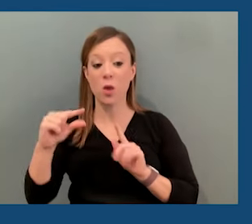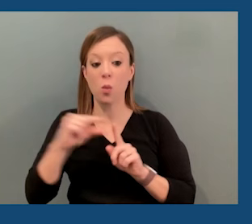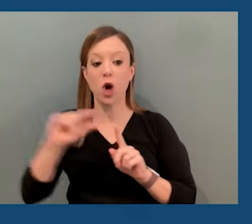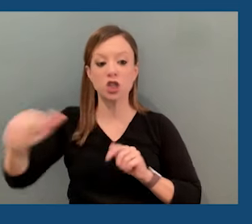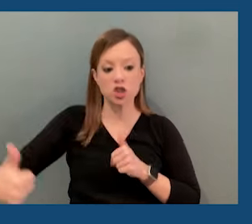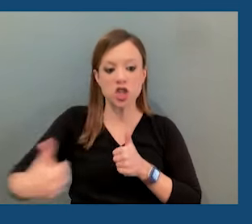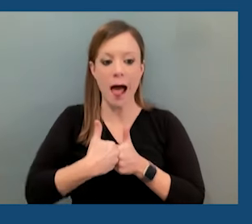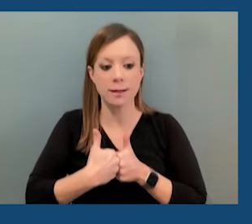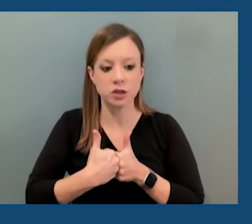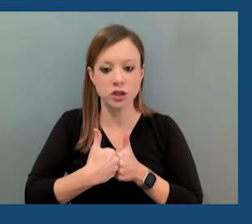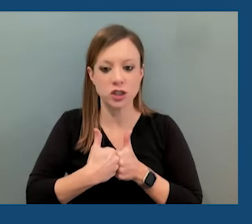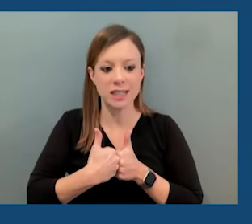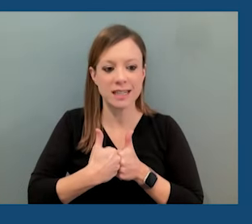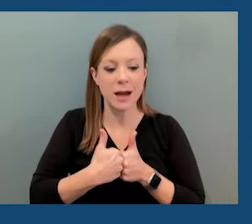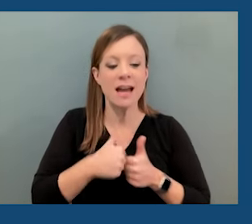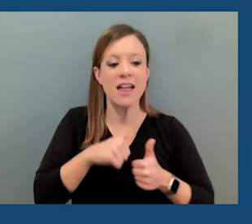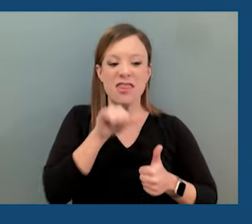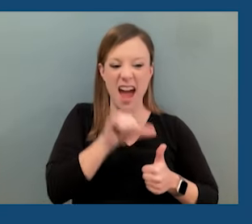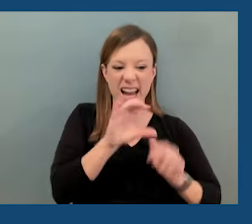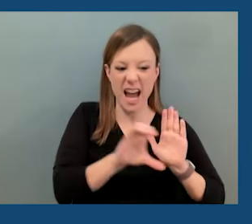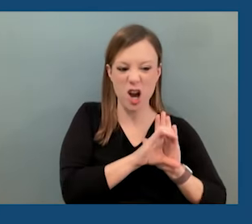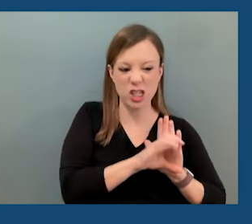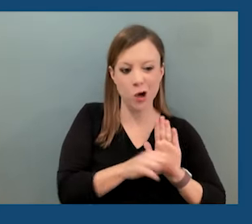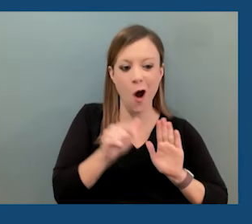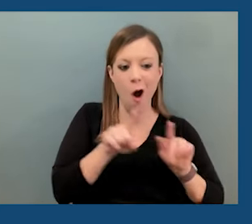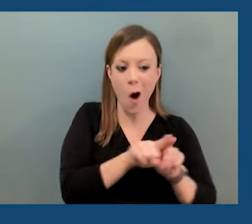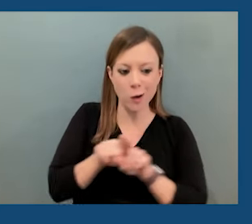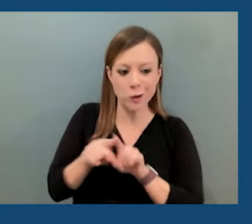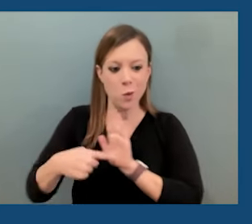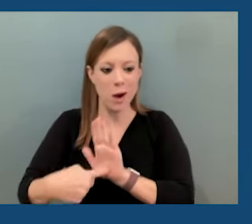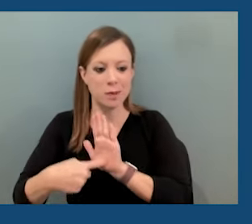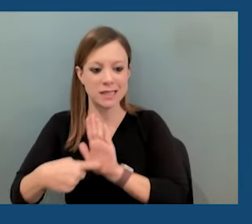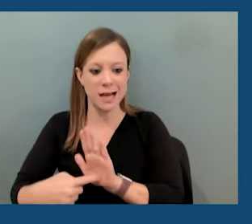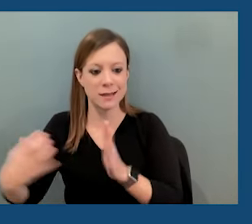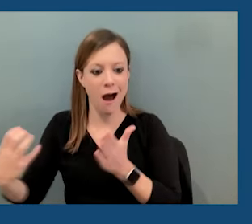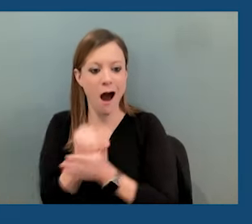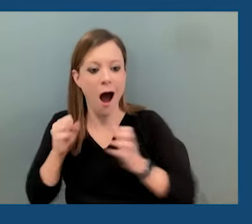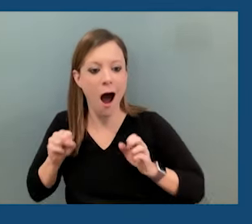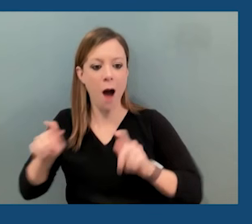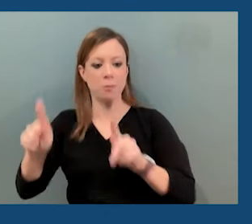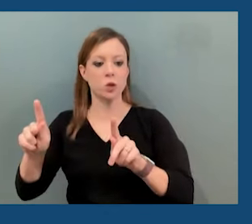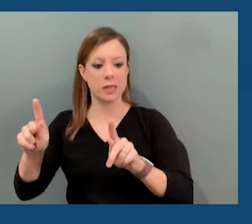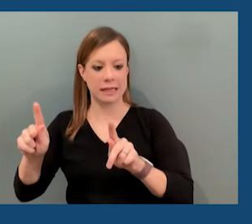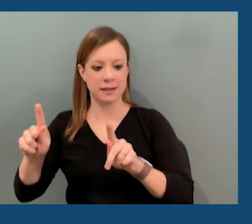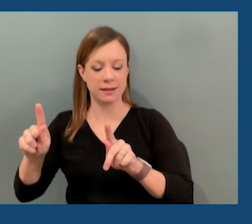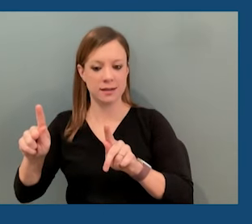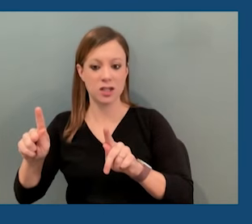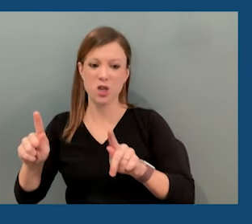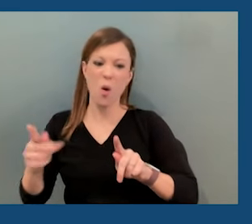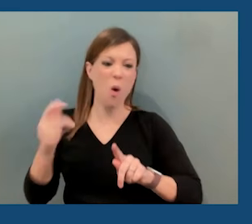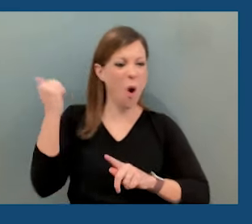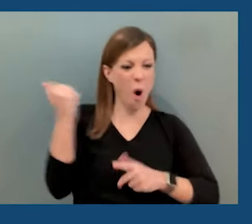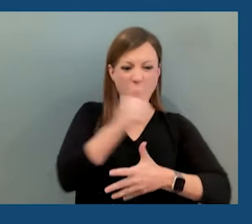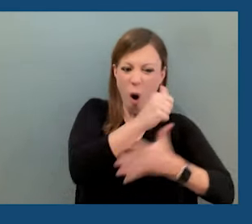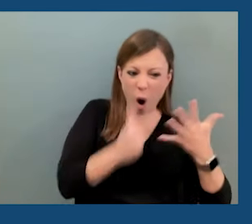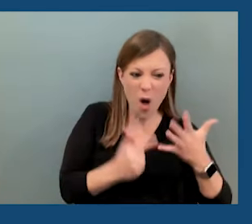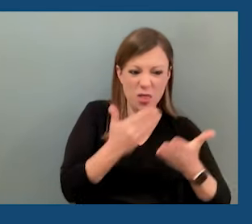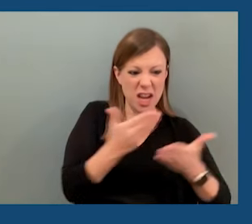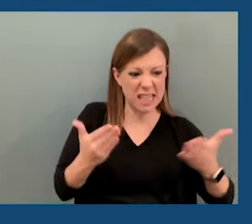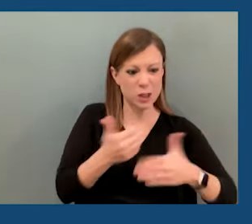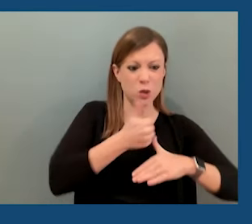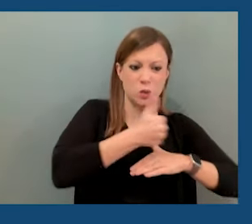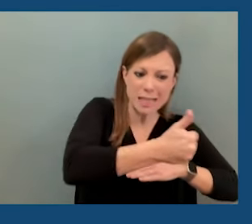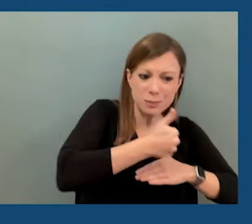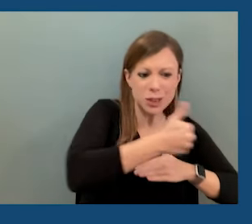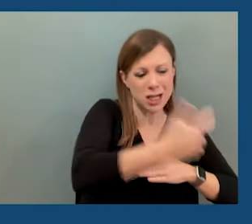word opportunity. And every one of these issues that the governor's laid out, from housing to economic development to transportation, every one of these things represents